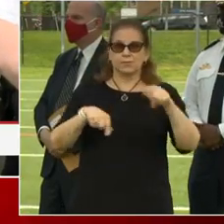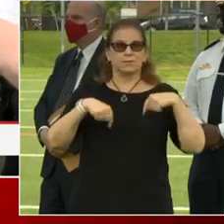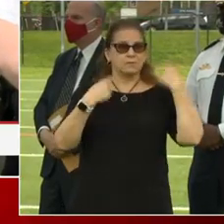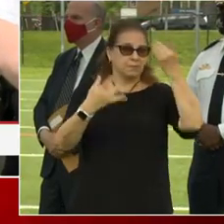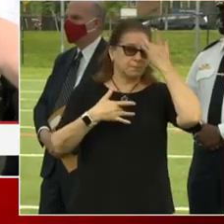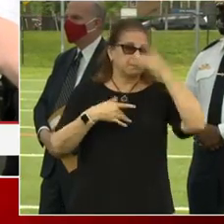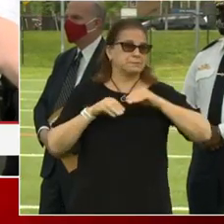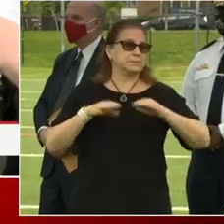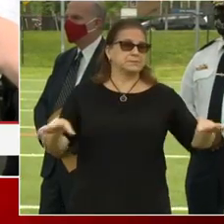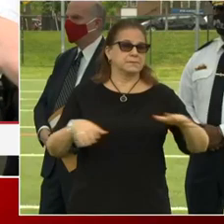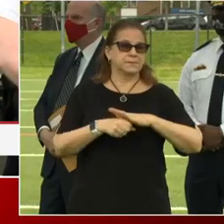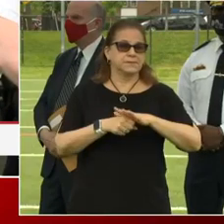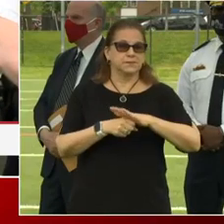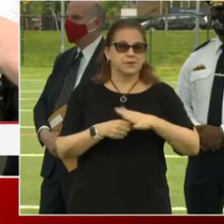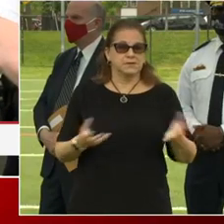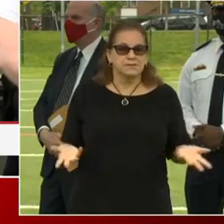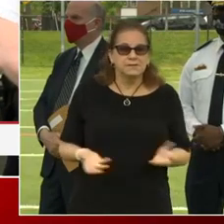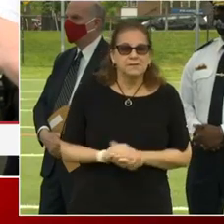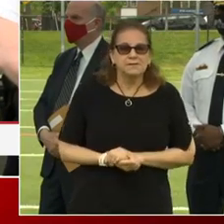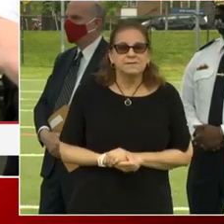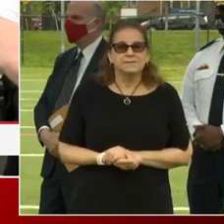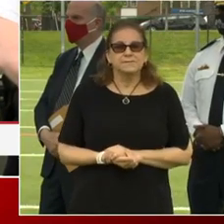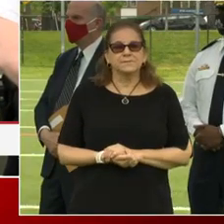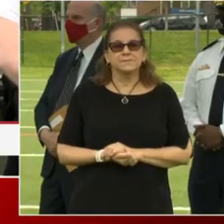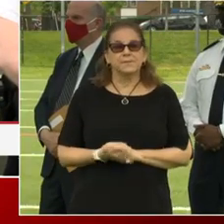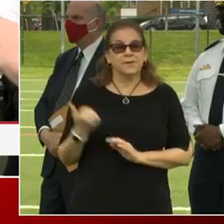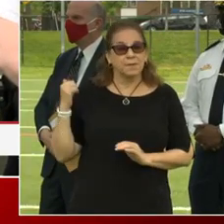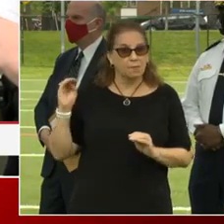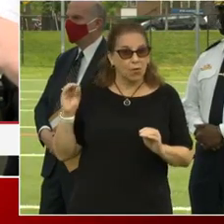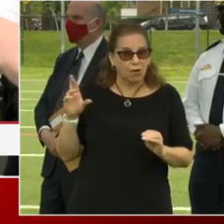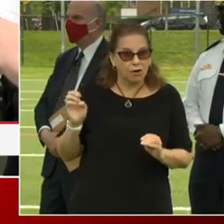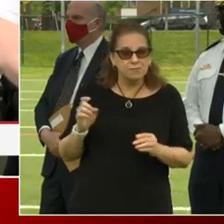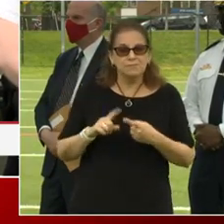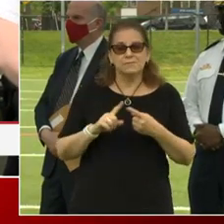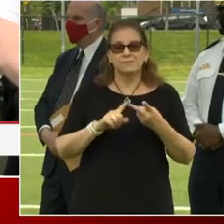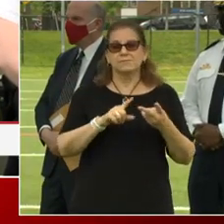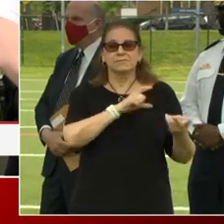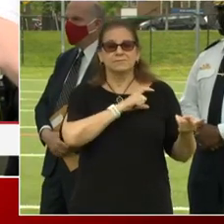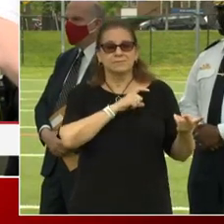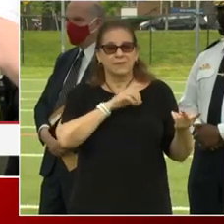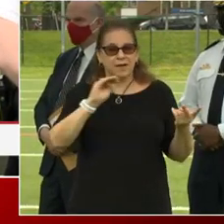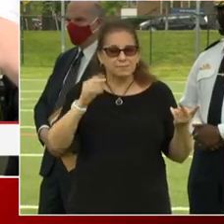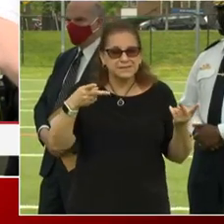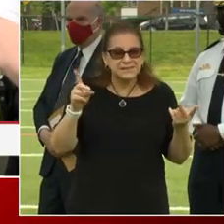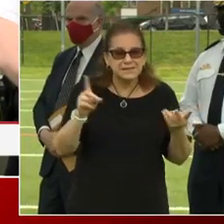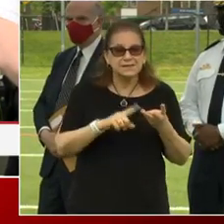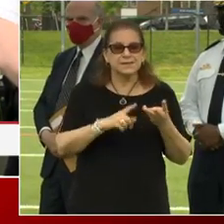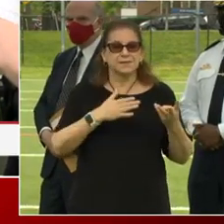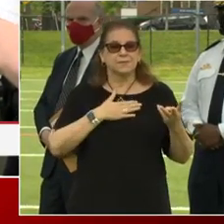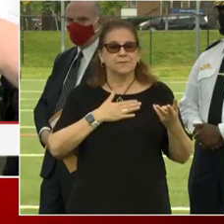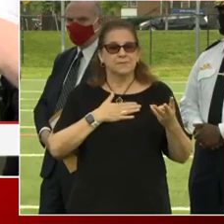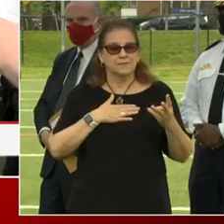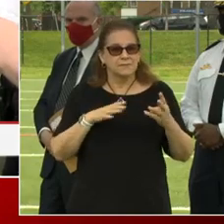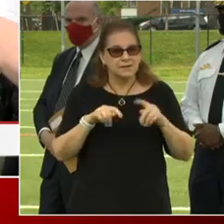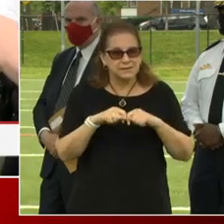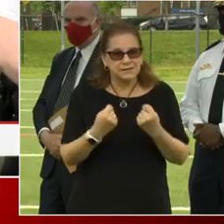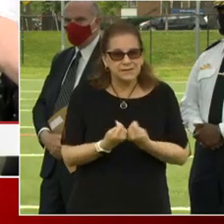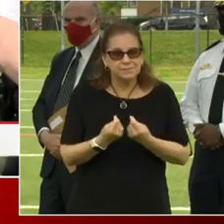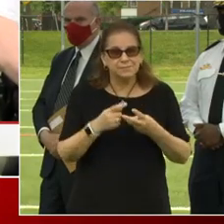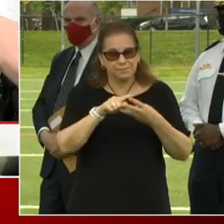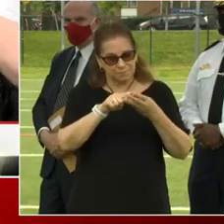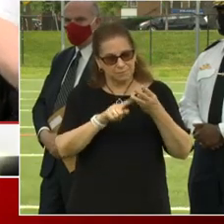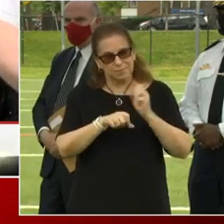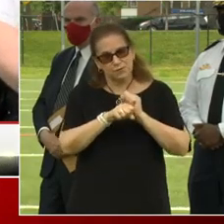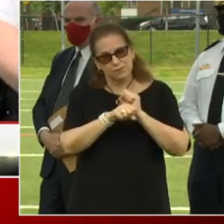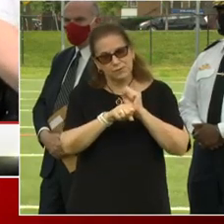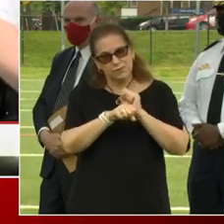from Ms. Moore that MPD and our agencies work with MPD every year